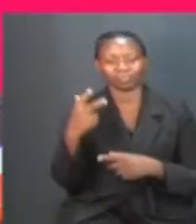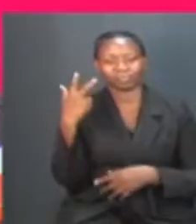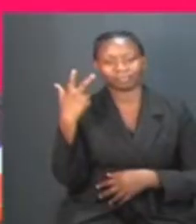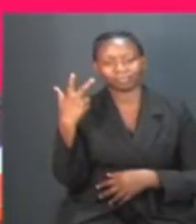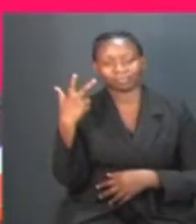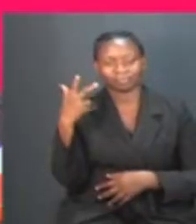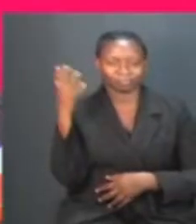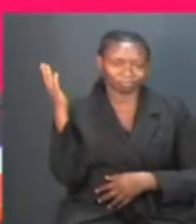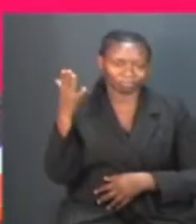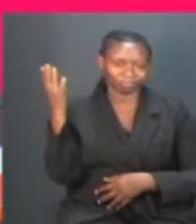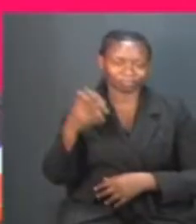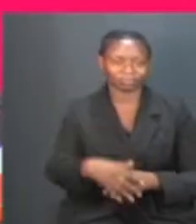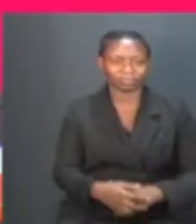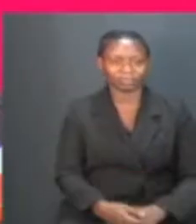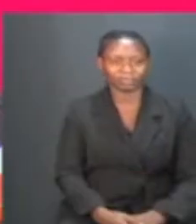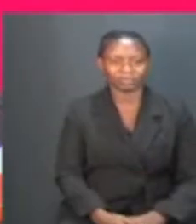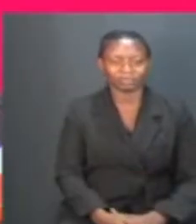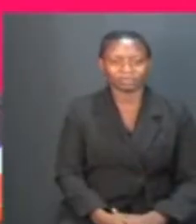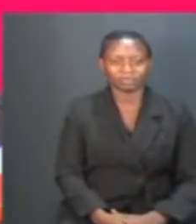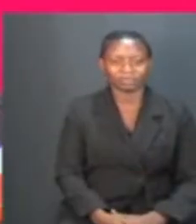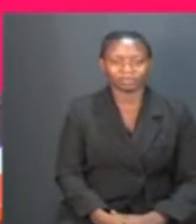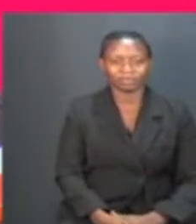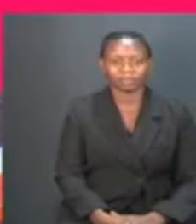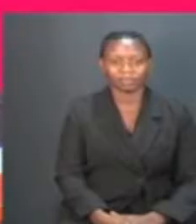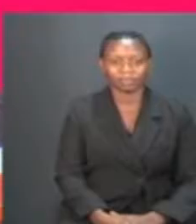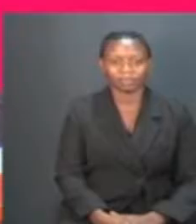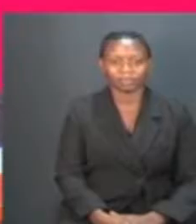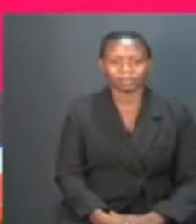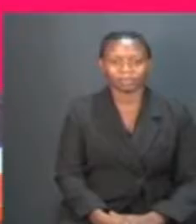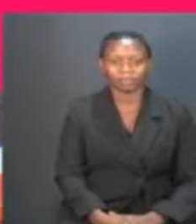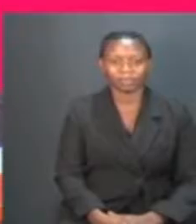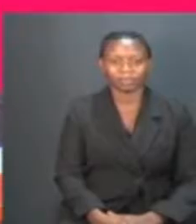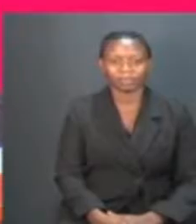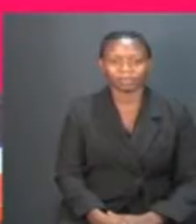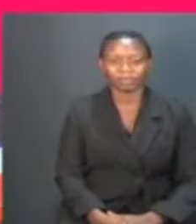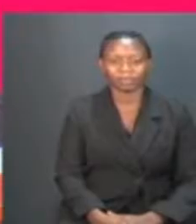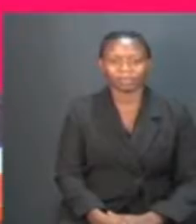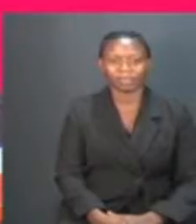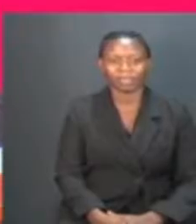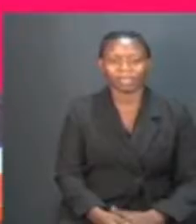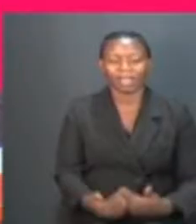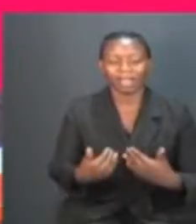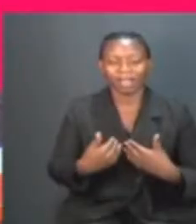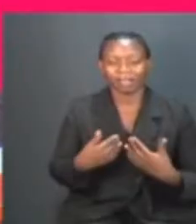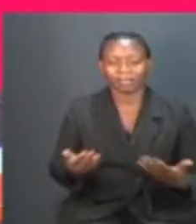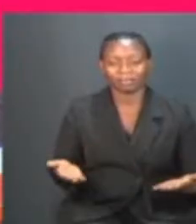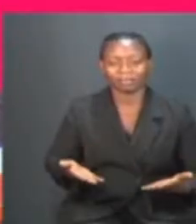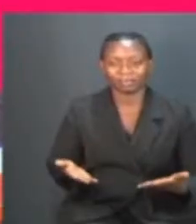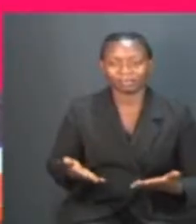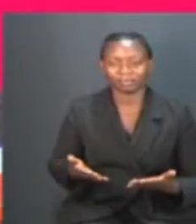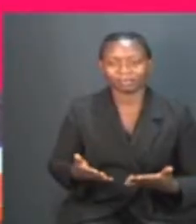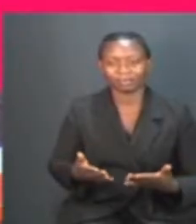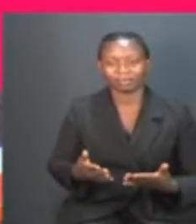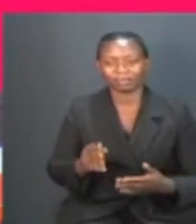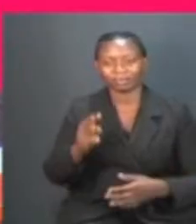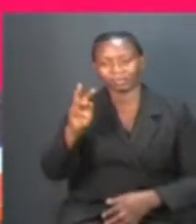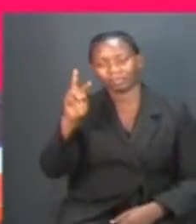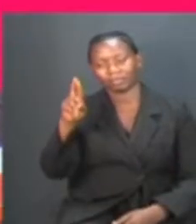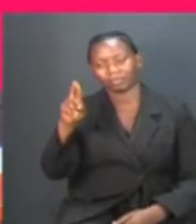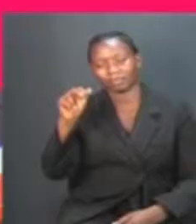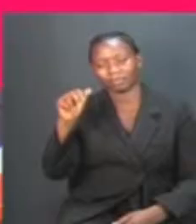statement. This is an oversight. I have in the House Mr. Raphael